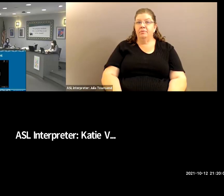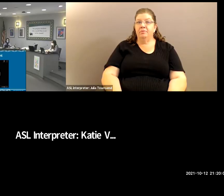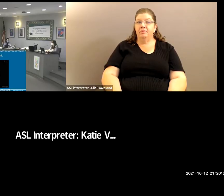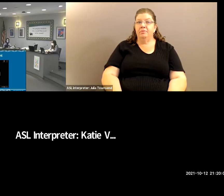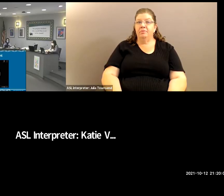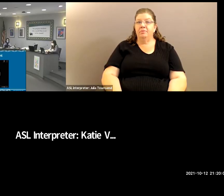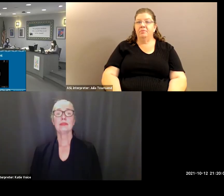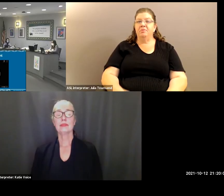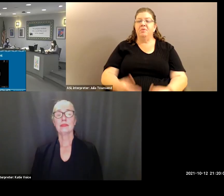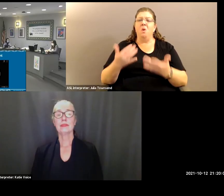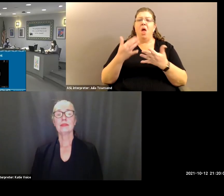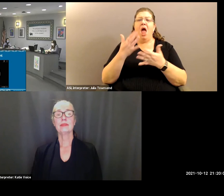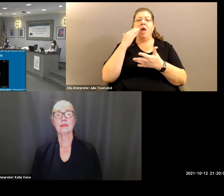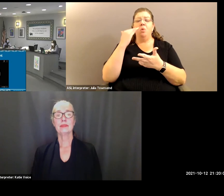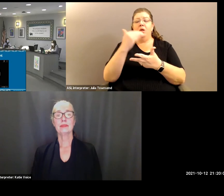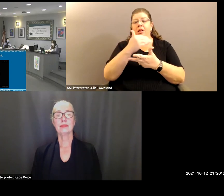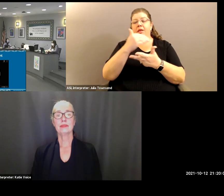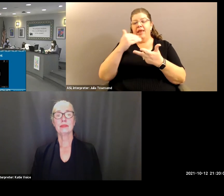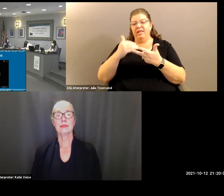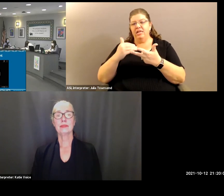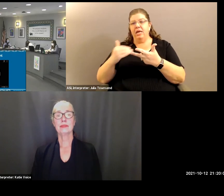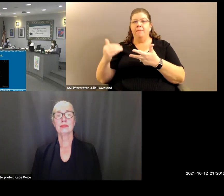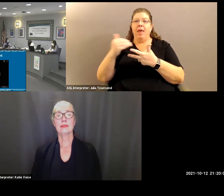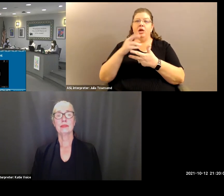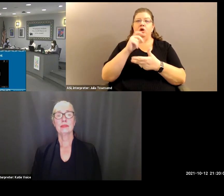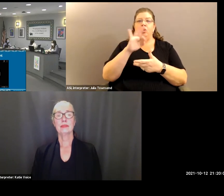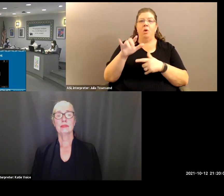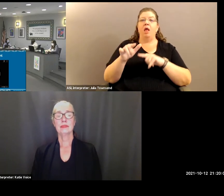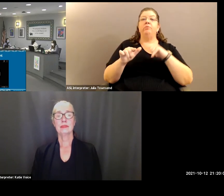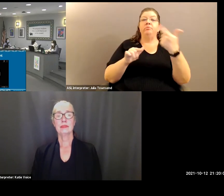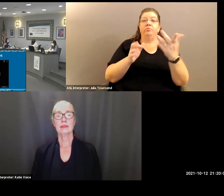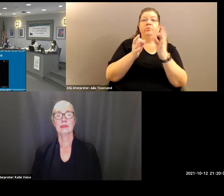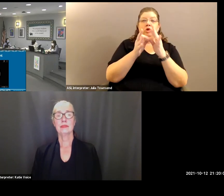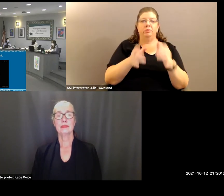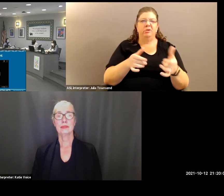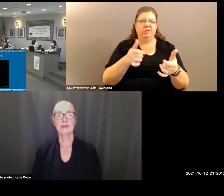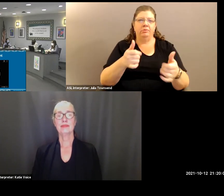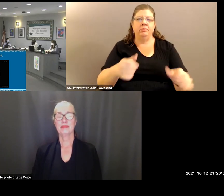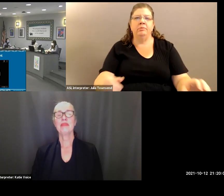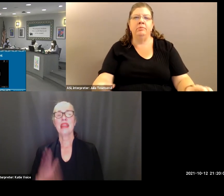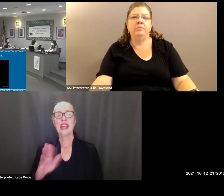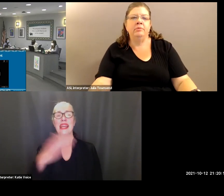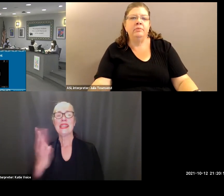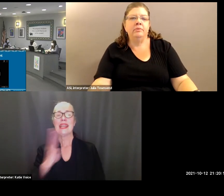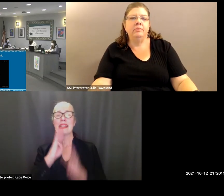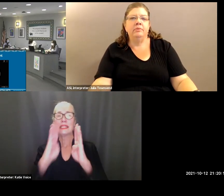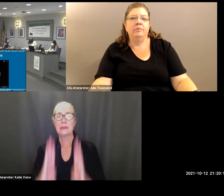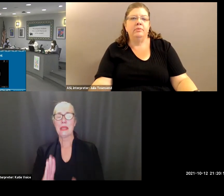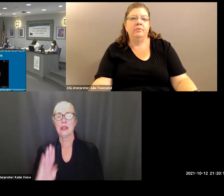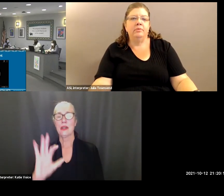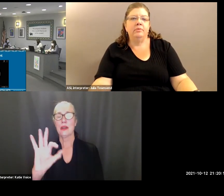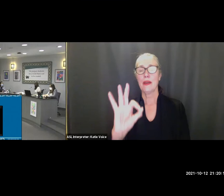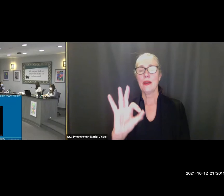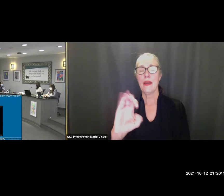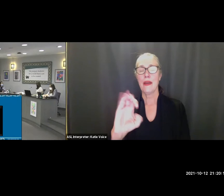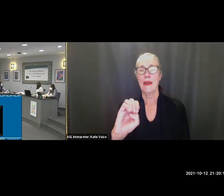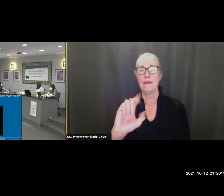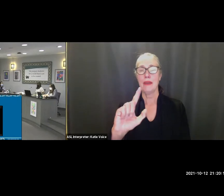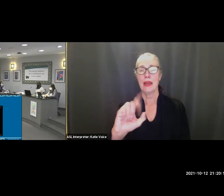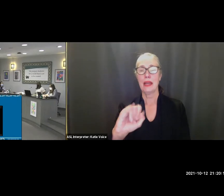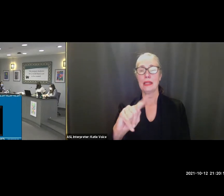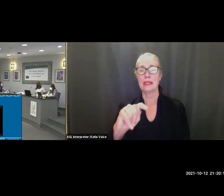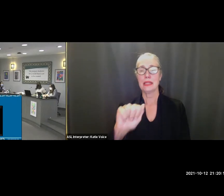one second i'm going to go to the next speaker i'll come back to noelle next speaker is felicita landa